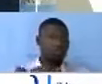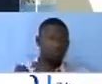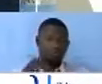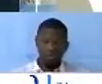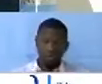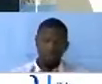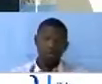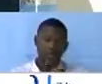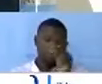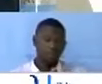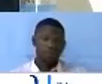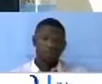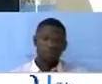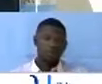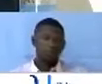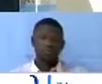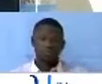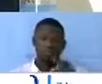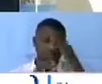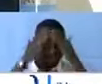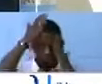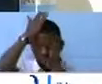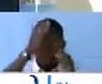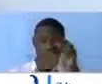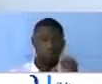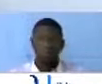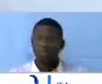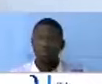Not some imagined soldier. Ke nekku don ay soldat.